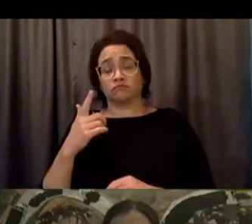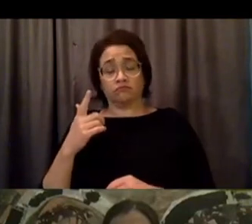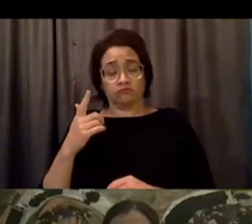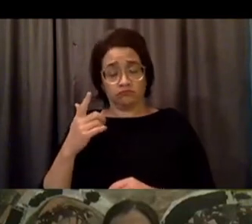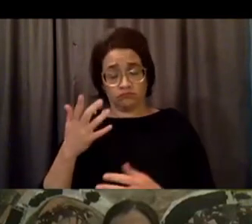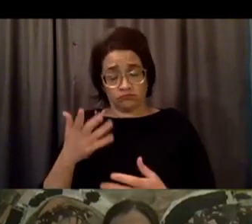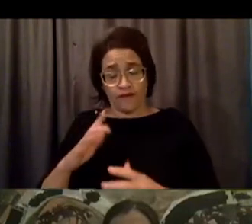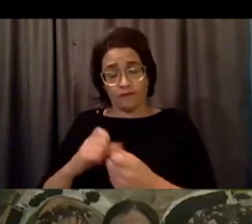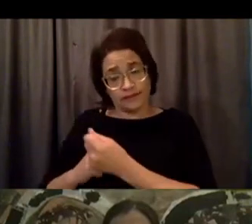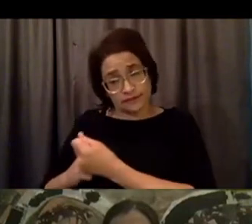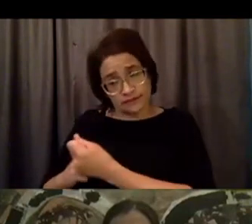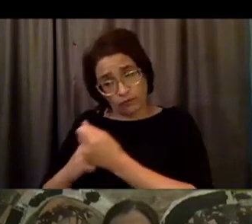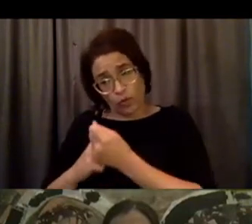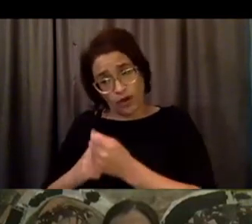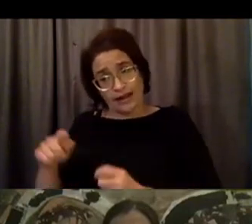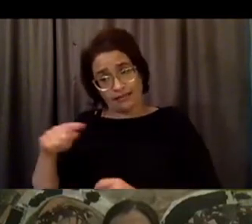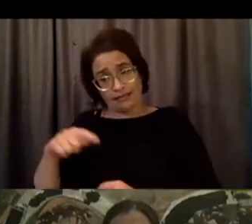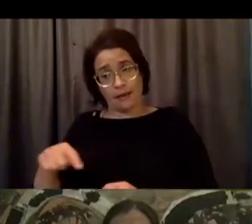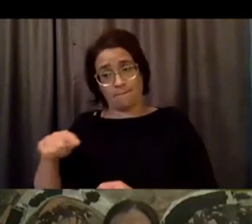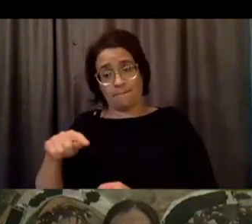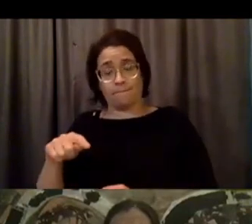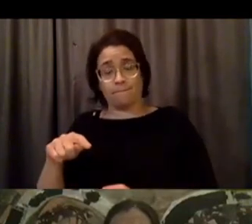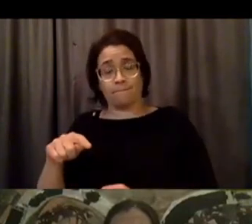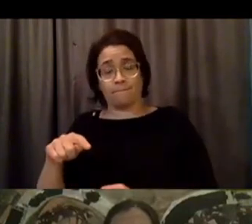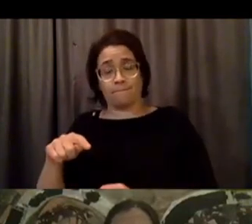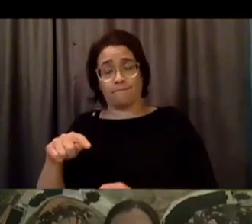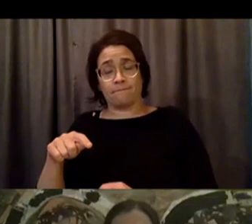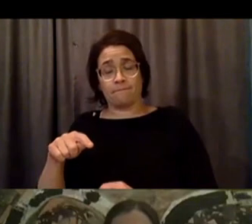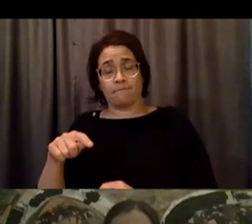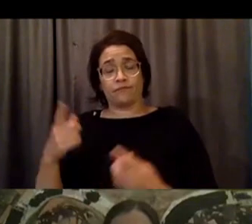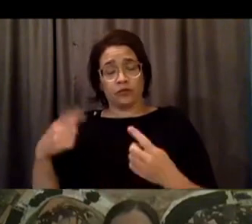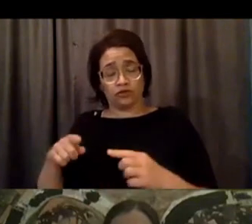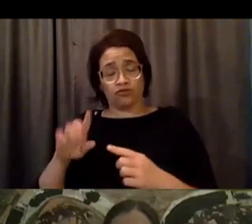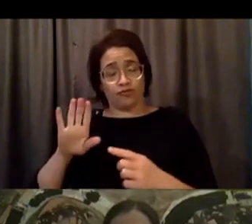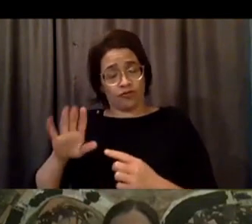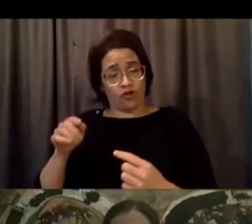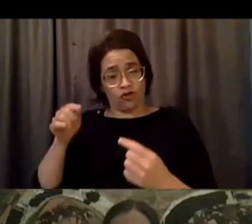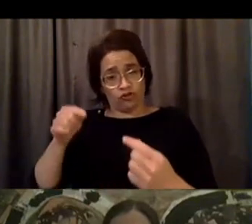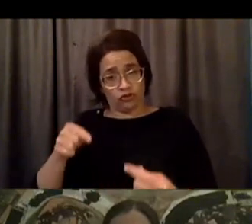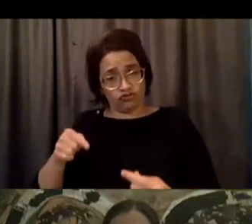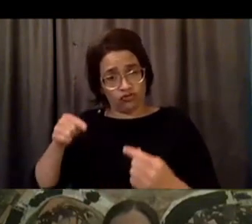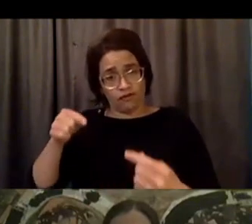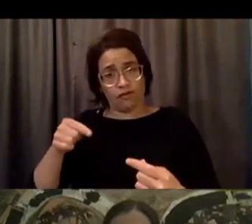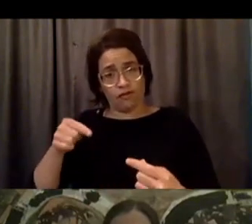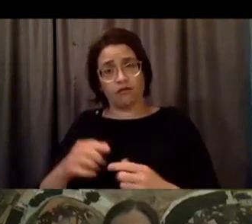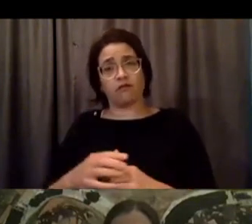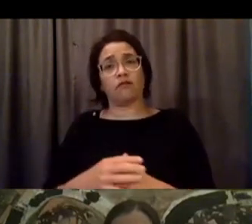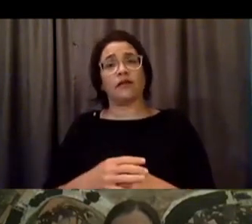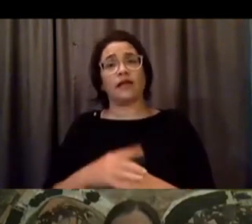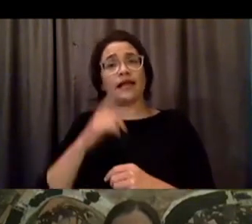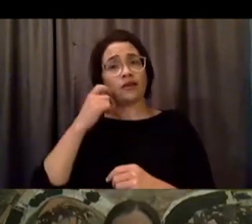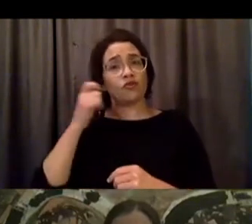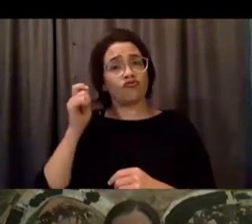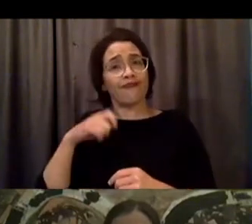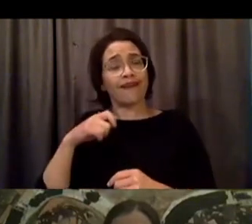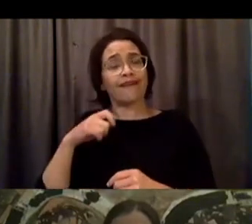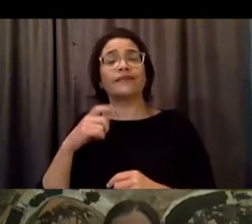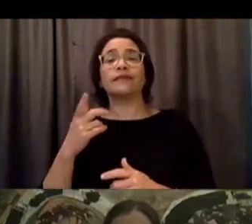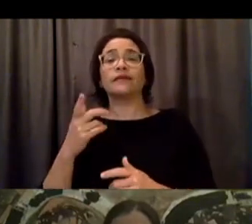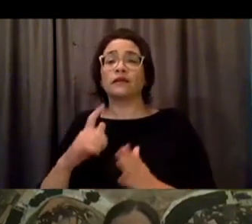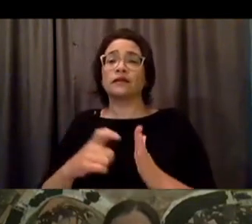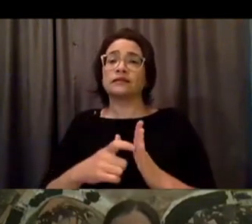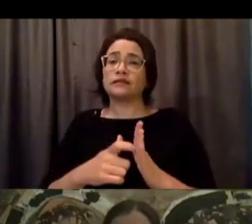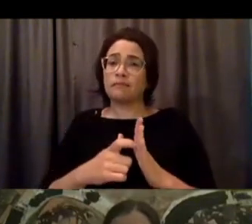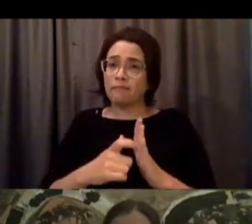um, struggle. And, of course, Ukraine demands that, um, no